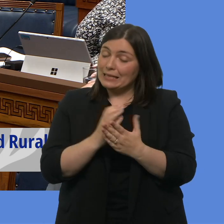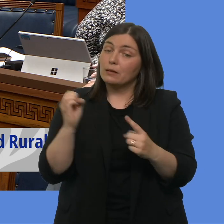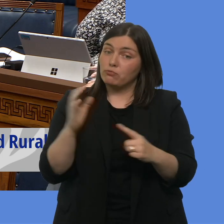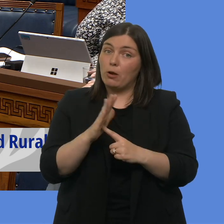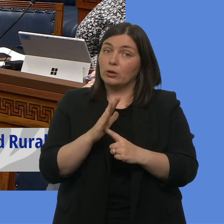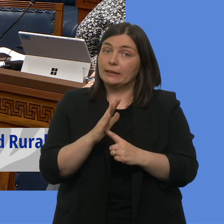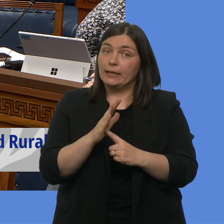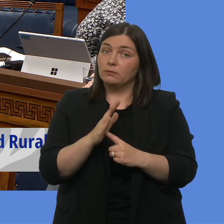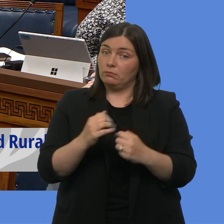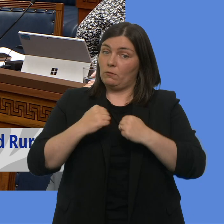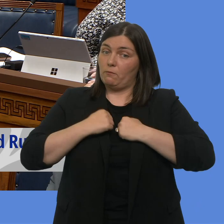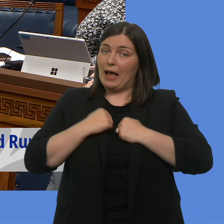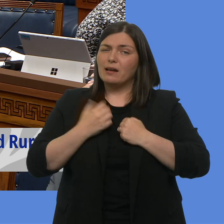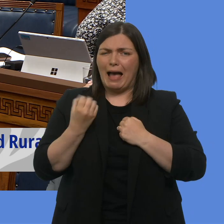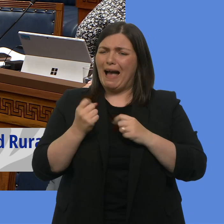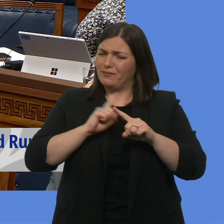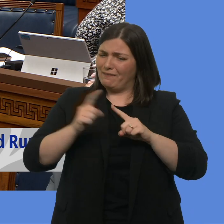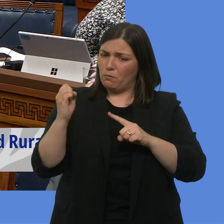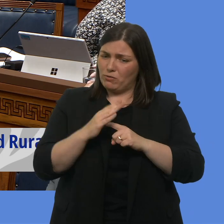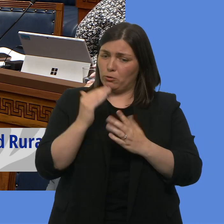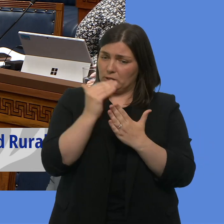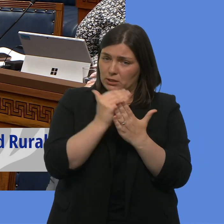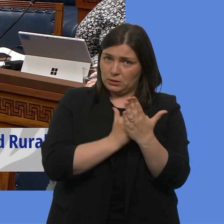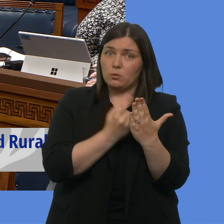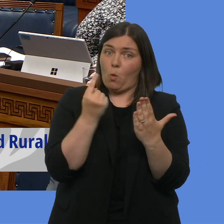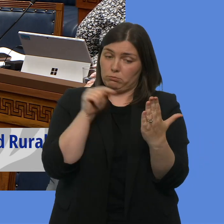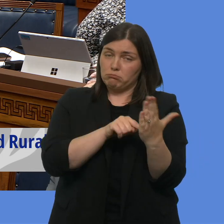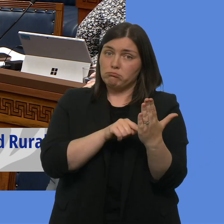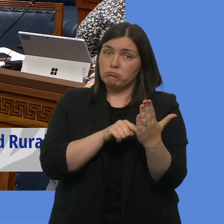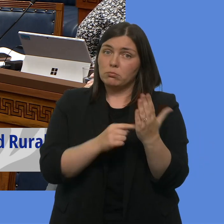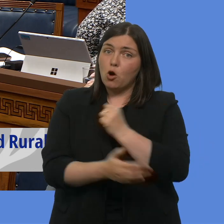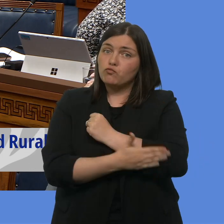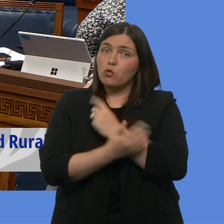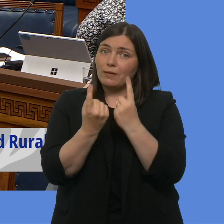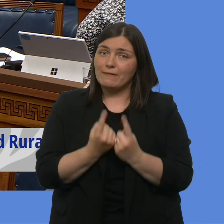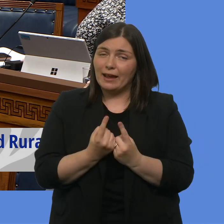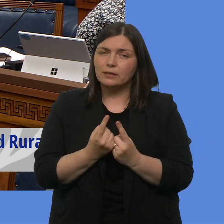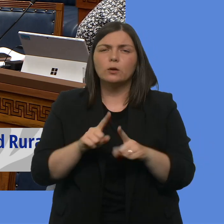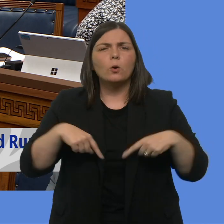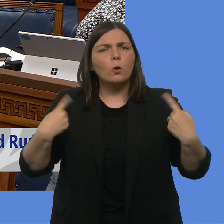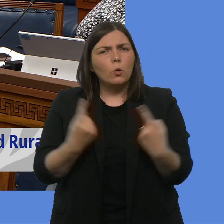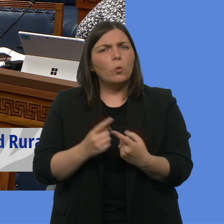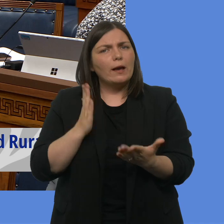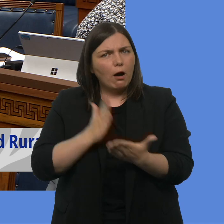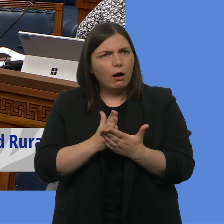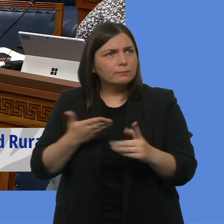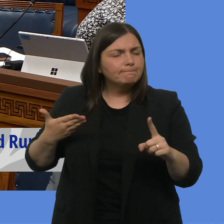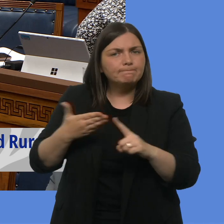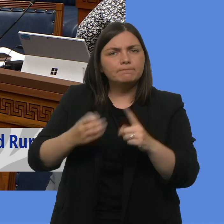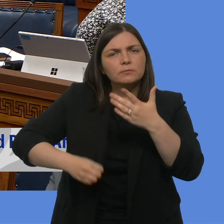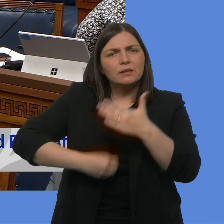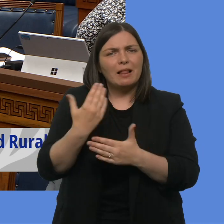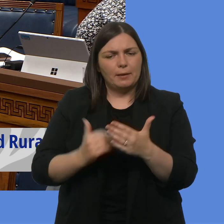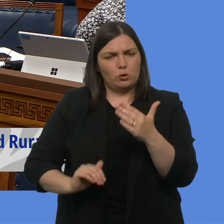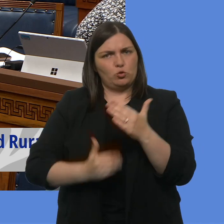rural affairs. That's something that we are progressing in terms of developing a new rural policy, and that's something we'll seek to be consulting about that in